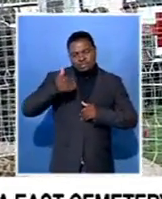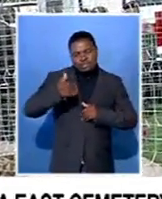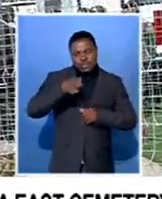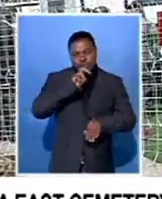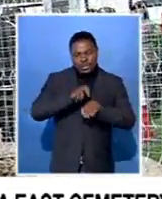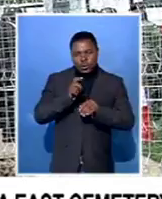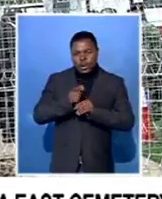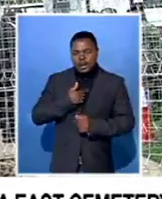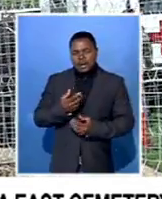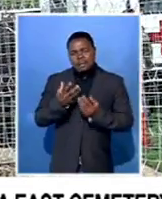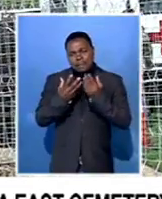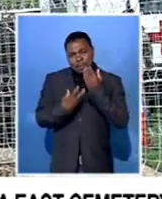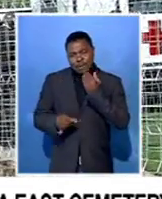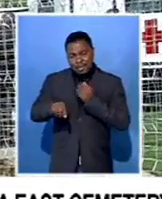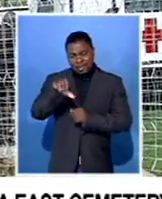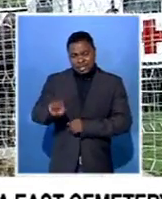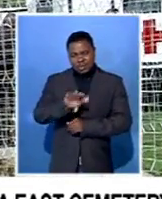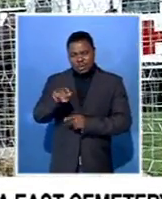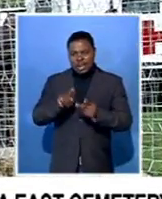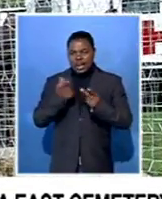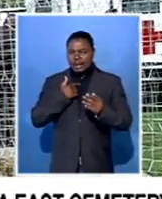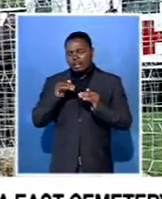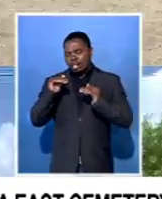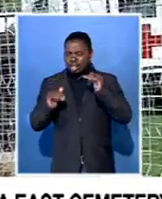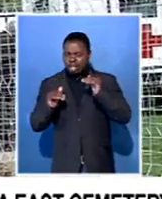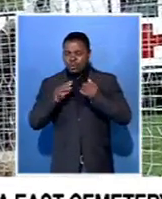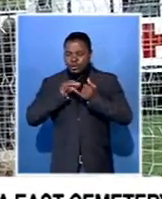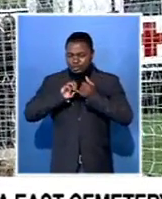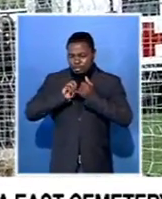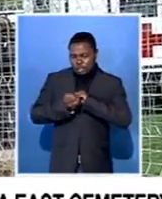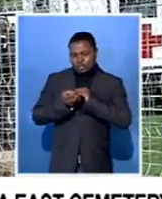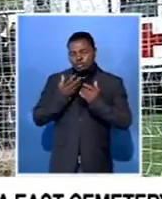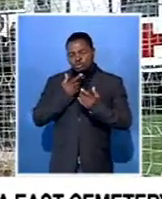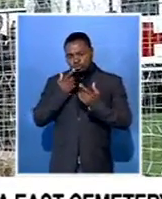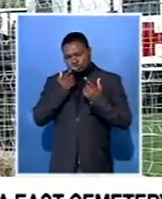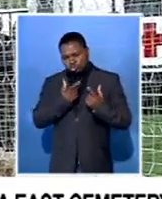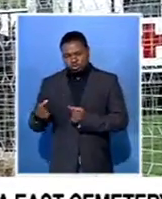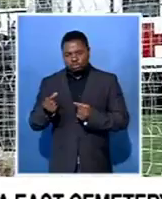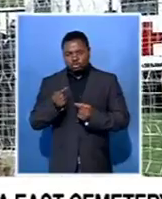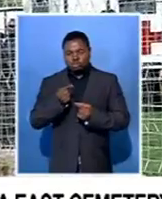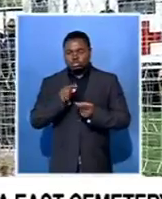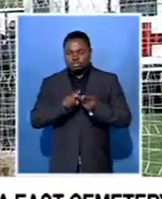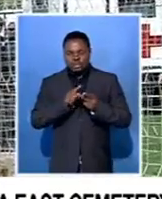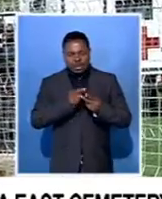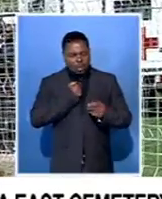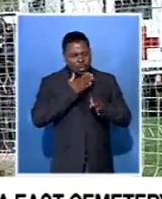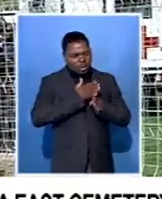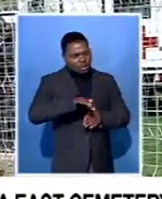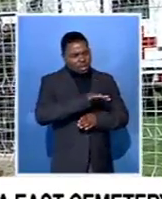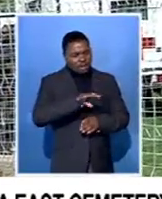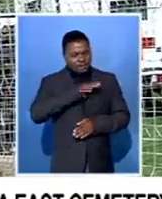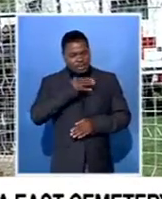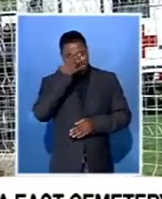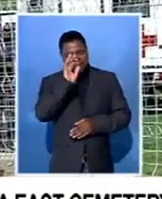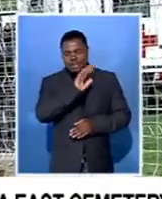to target poverty in South Africa, inequality in South Africa, and do the little bit in the corners that we find ourselves, not just